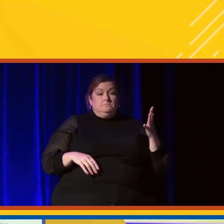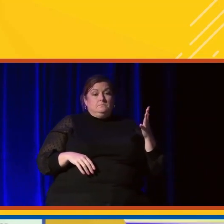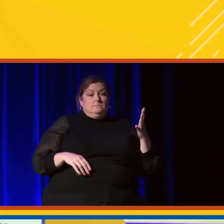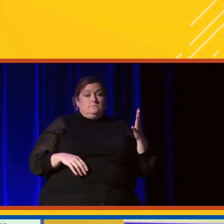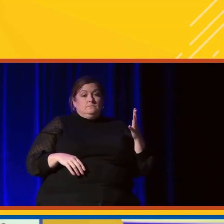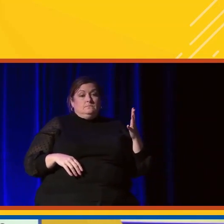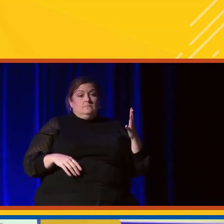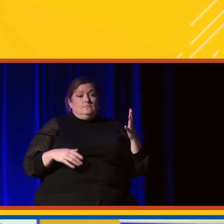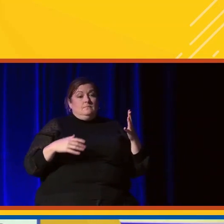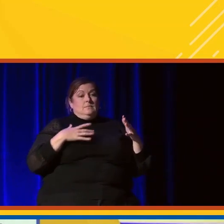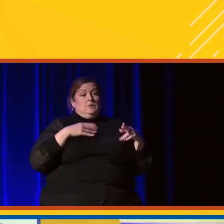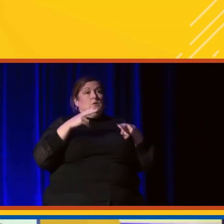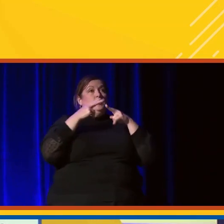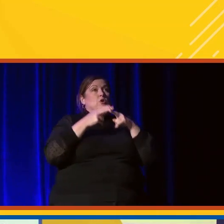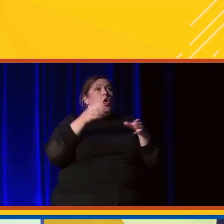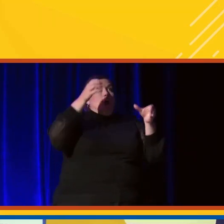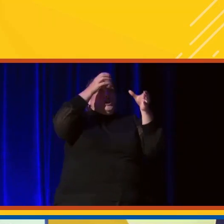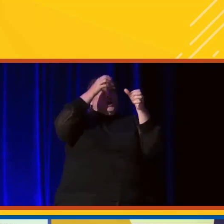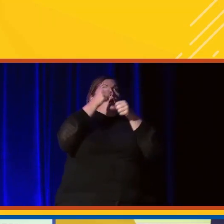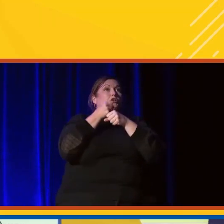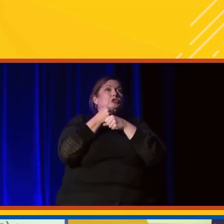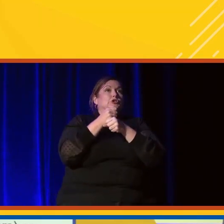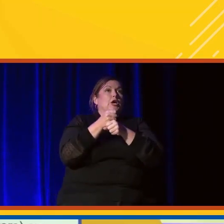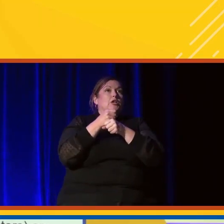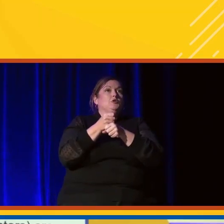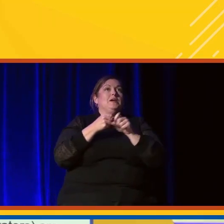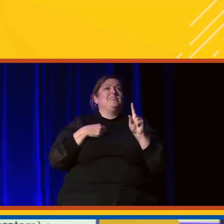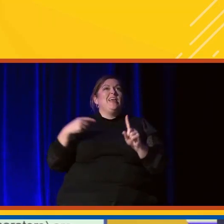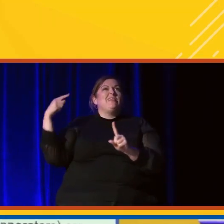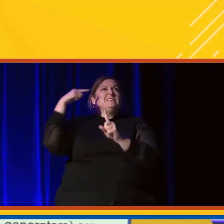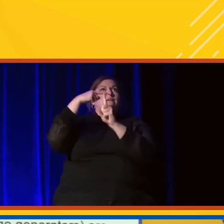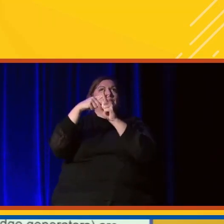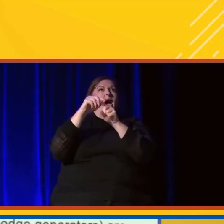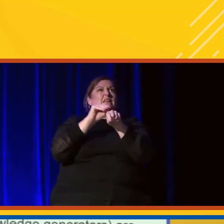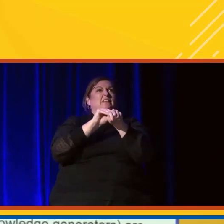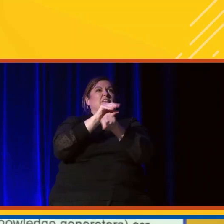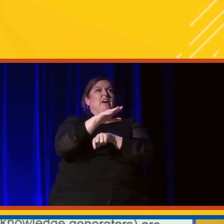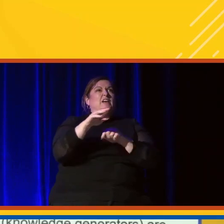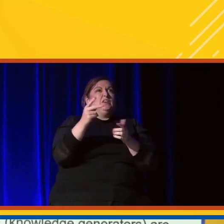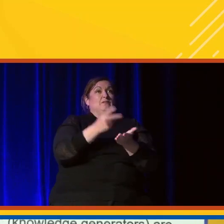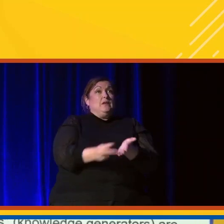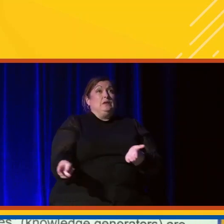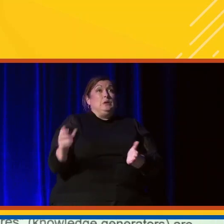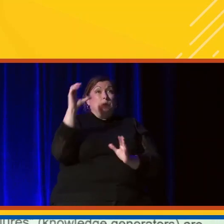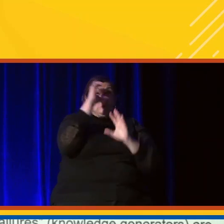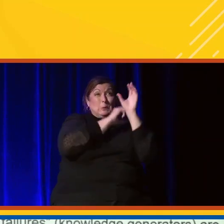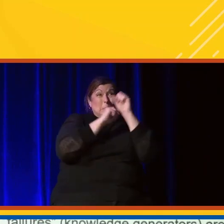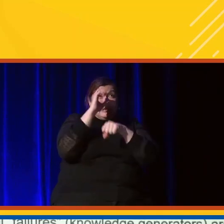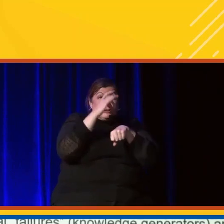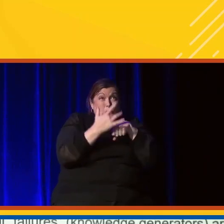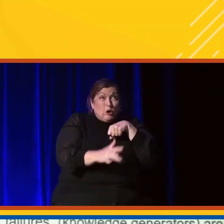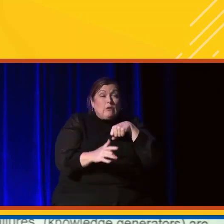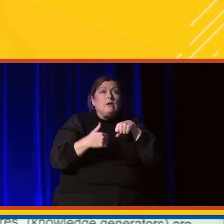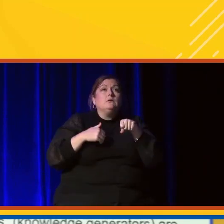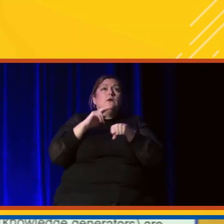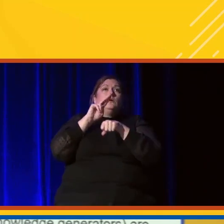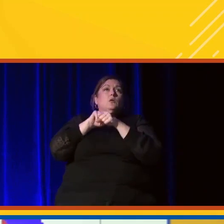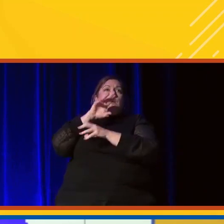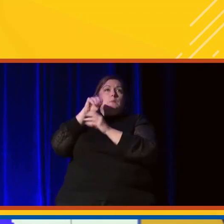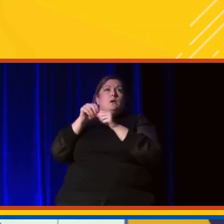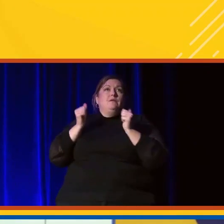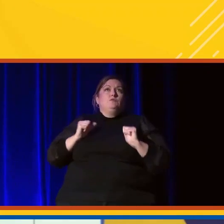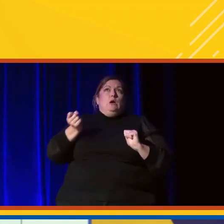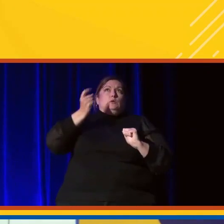We like to call these knowledge generators. It's the positive spin on failures. But to miss out on things early on is a normal component of trying